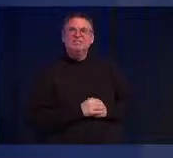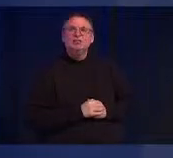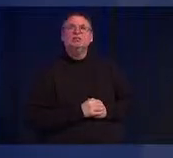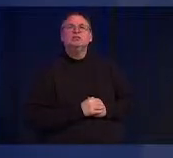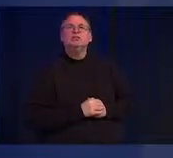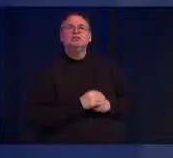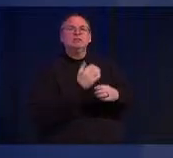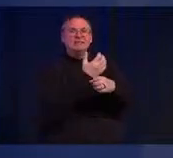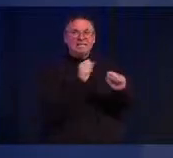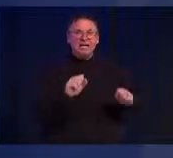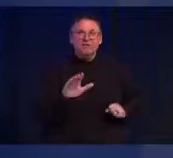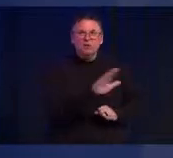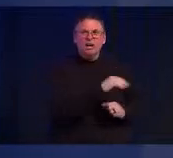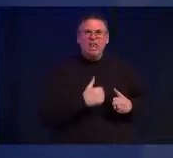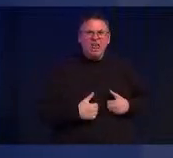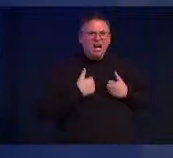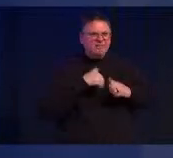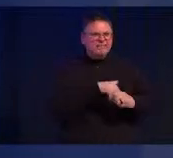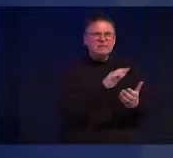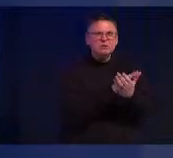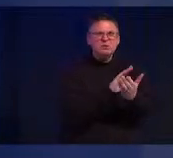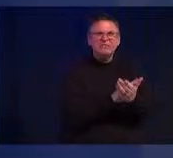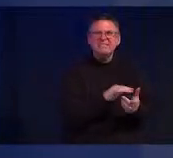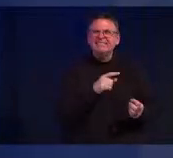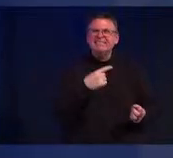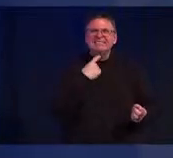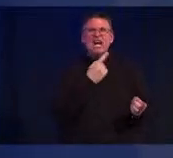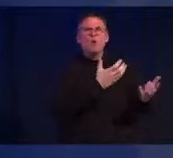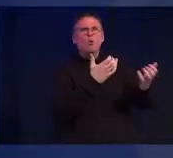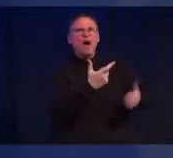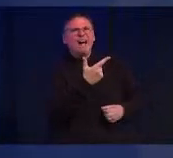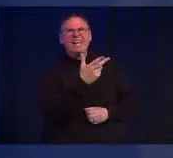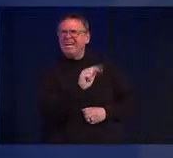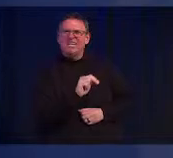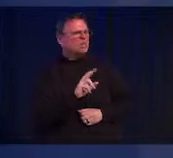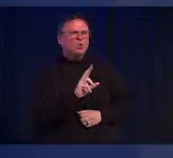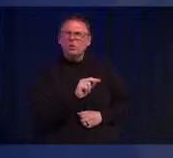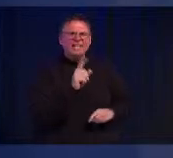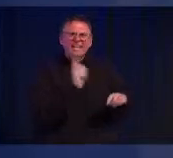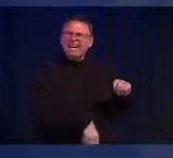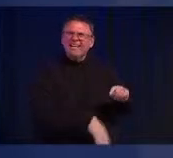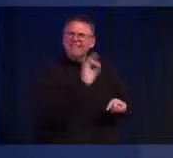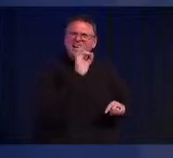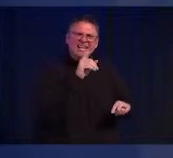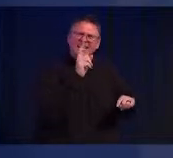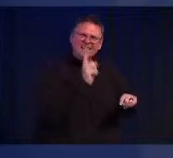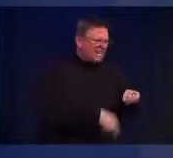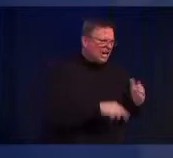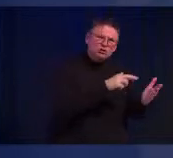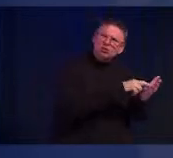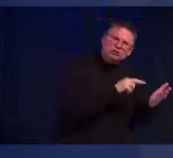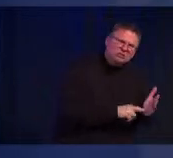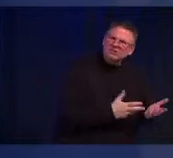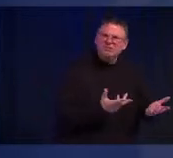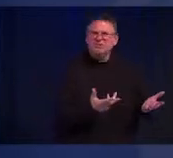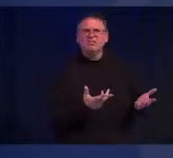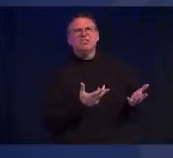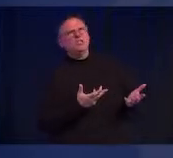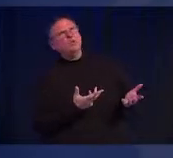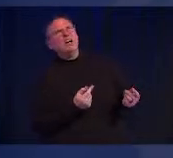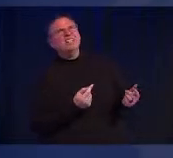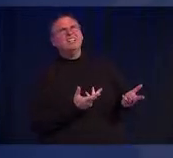also said he wants his guns untraceable and unregistered, and that is just